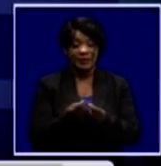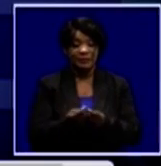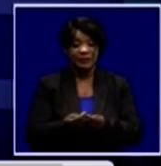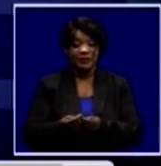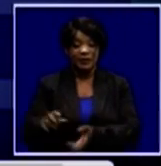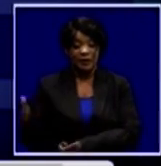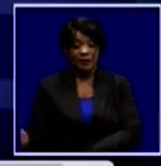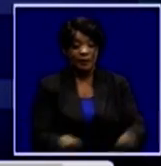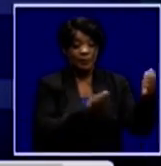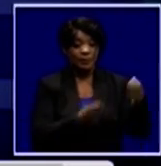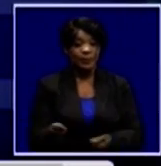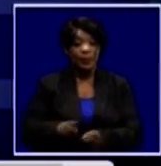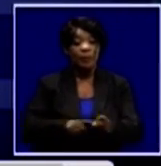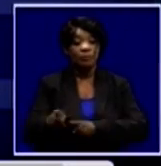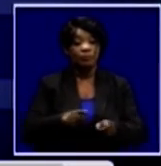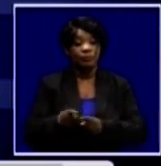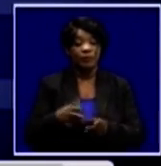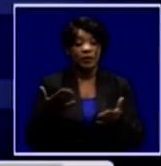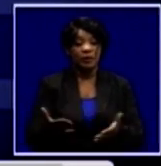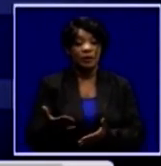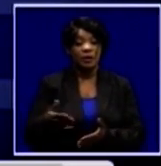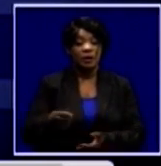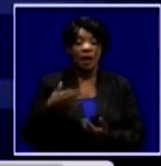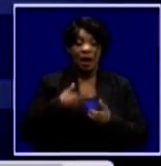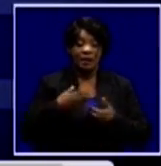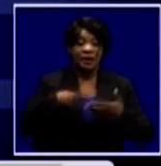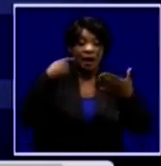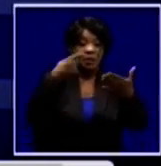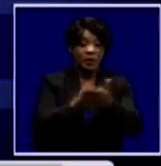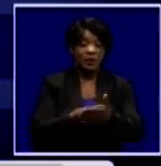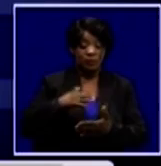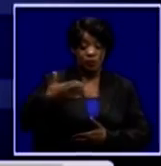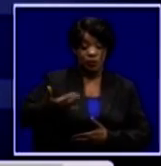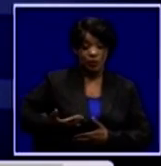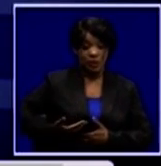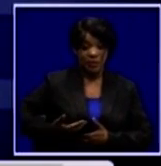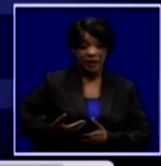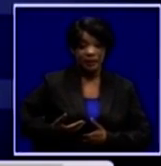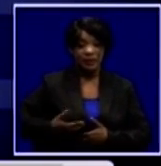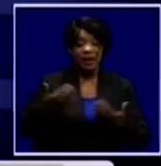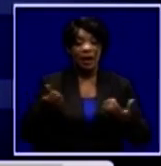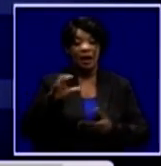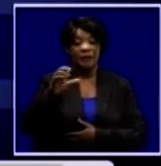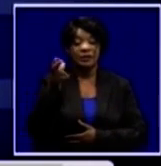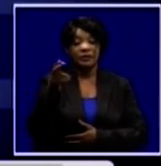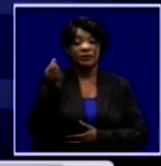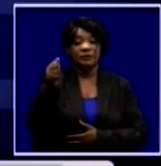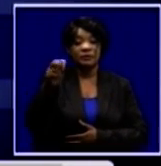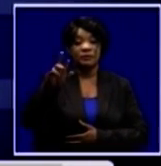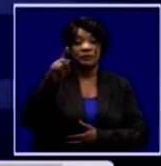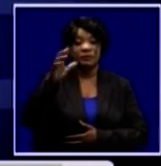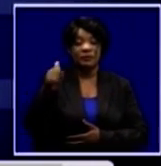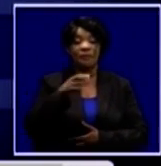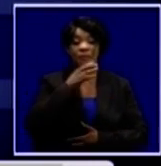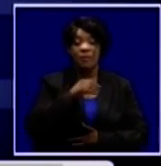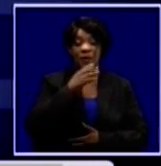veteran golfer Hilda Edwards walked away with the longest drive award in women, and Charles Gerald in the men,